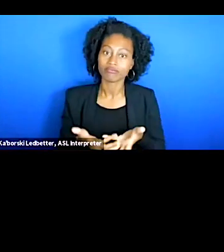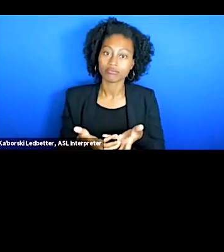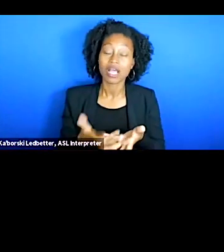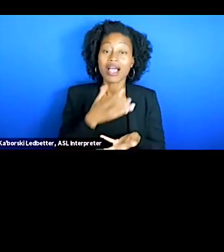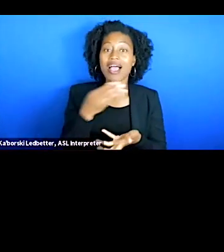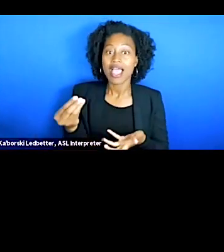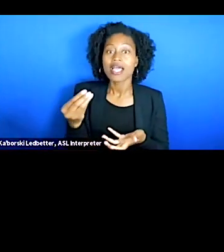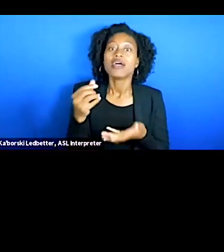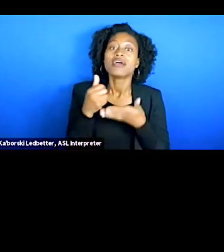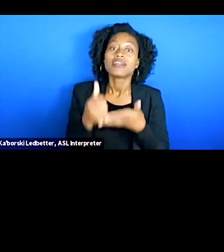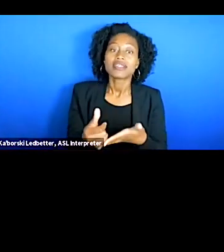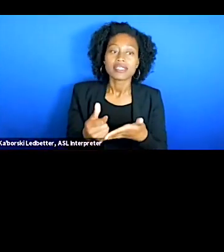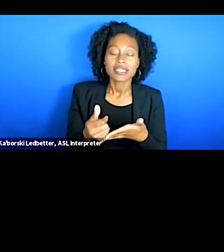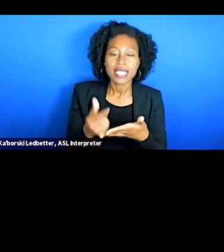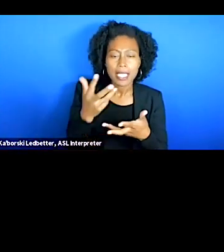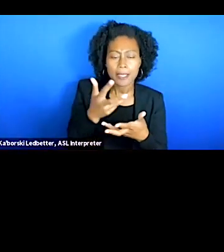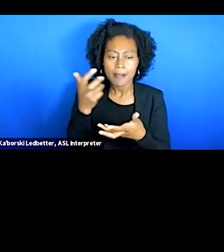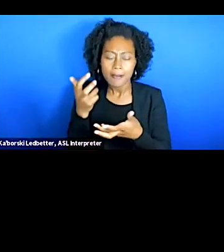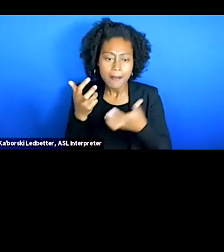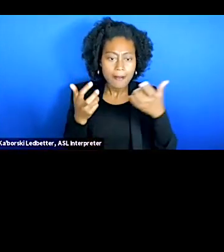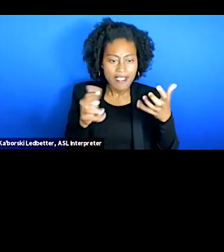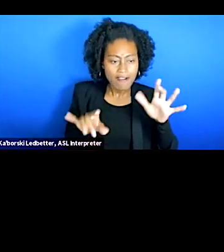disparate ideas and types of literature.